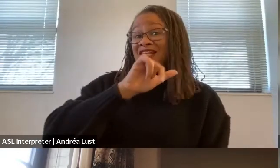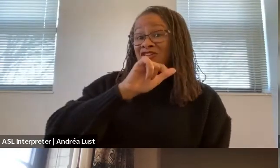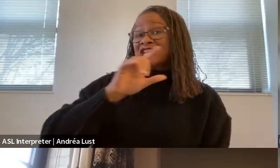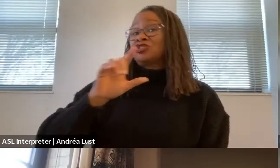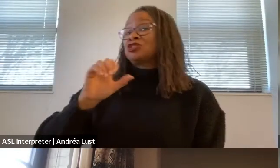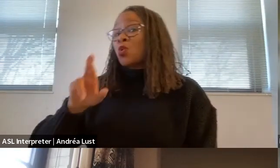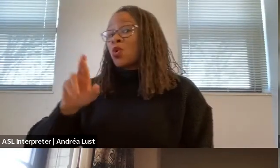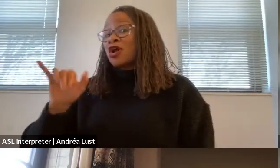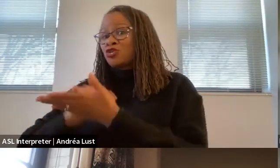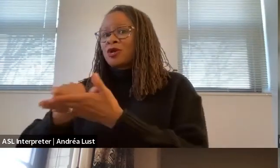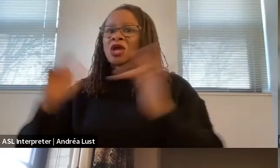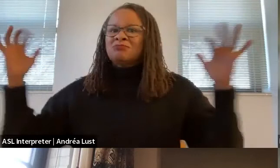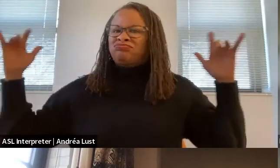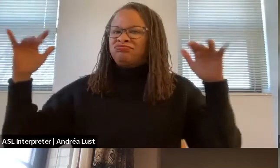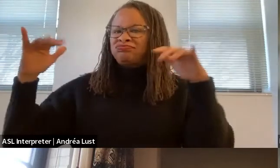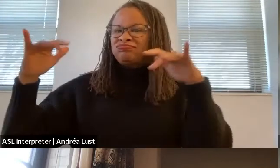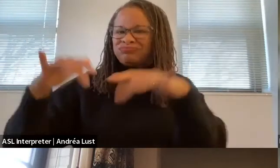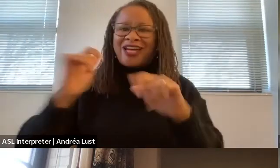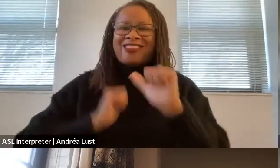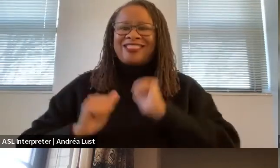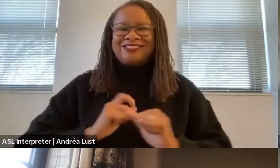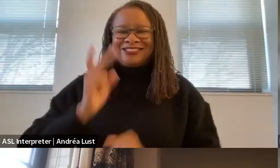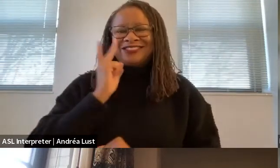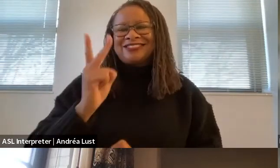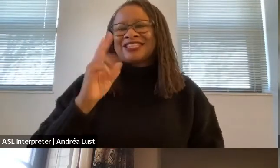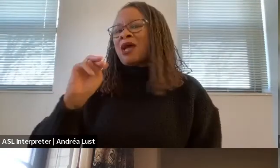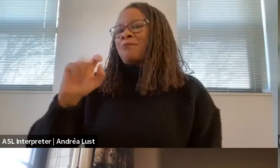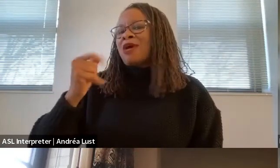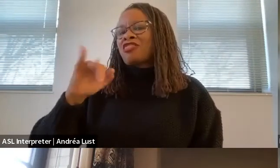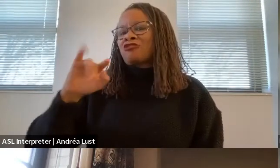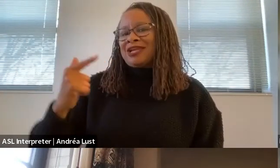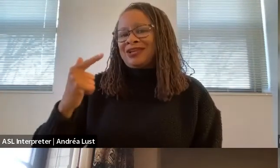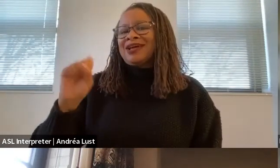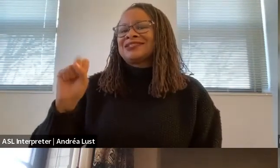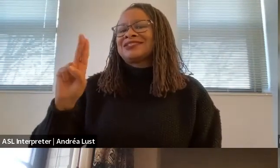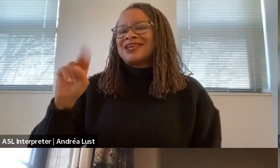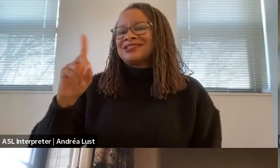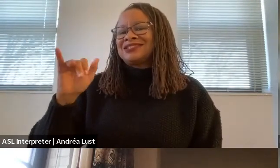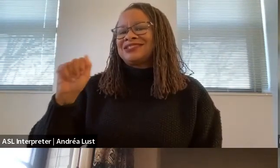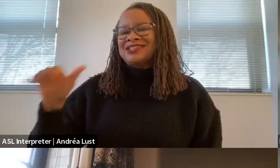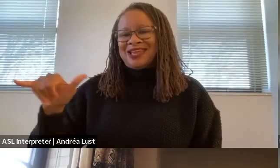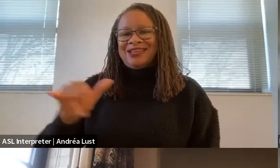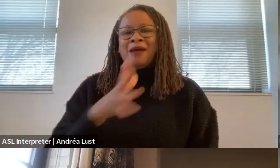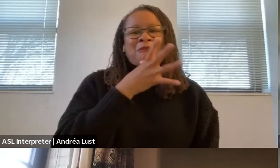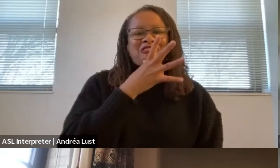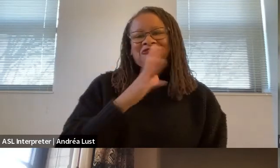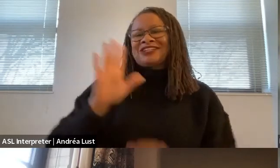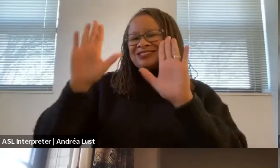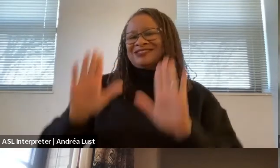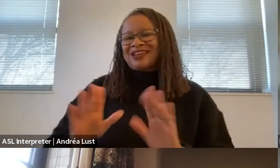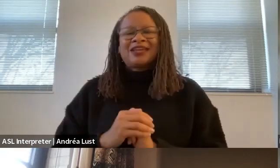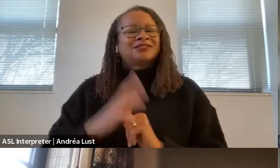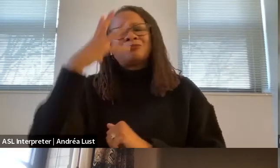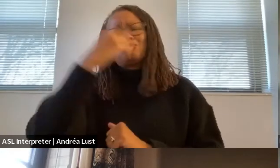Angeles, flood to the theaters to see Mothering Sunday. It's a beautiful, beautiful film.